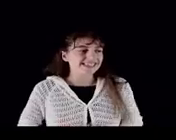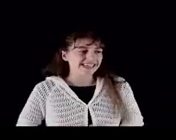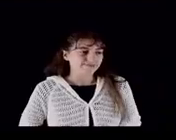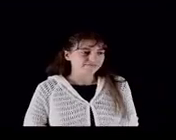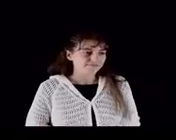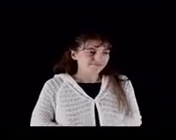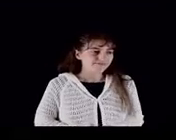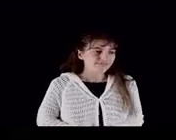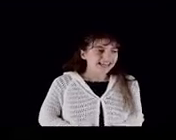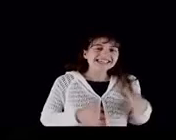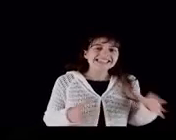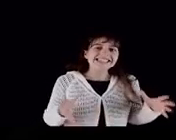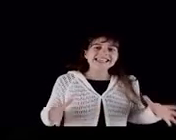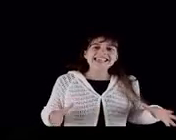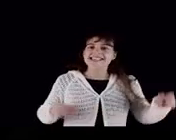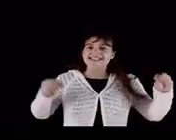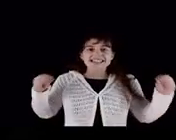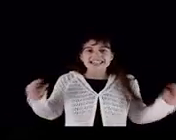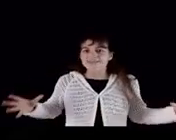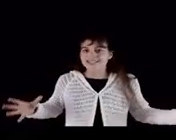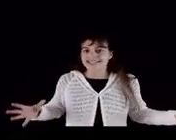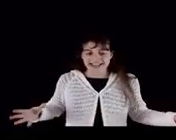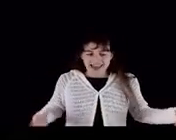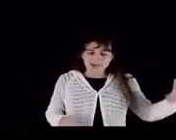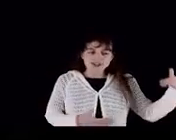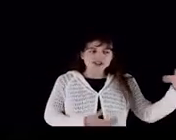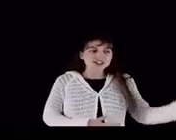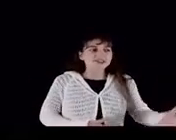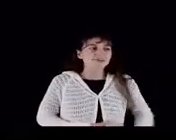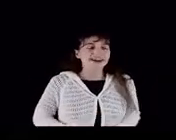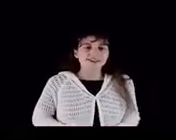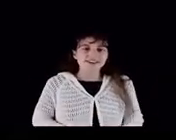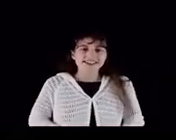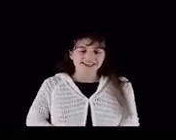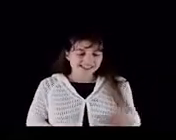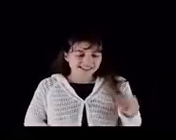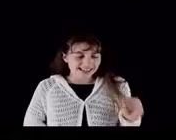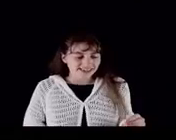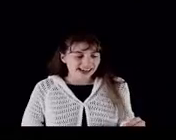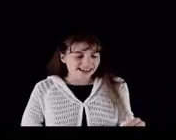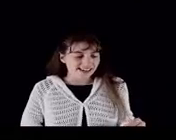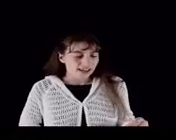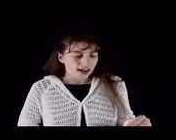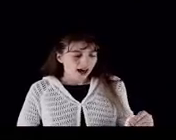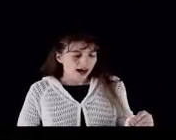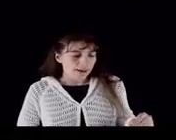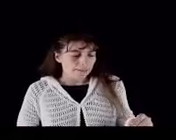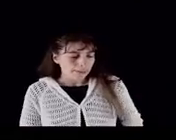city. This city is a lit up city. And we just read earlier that it said that